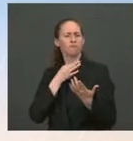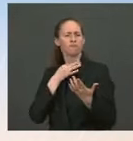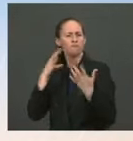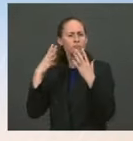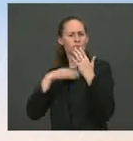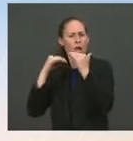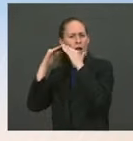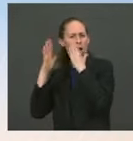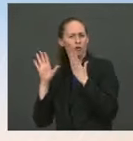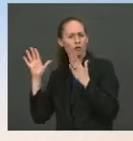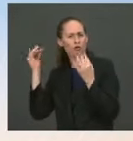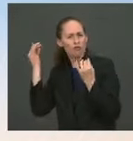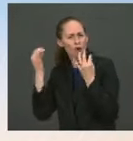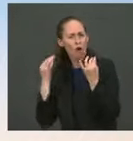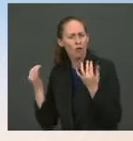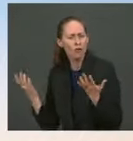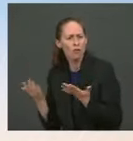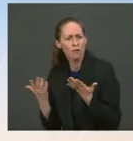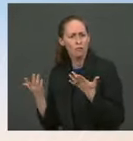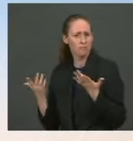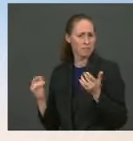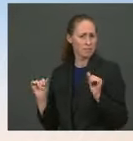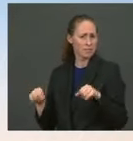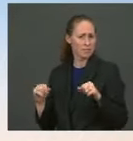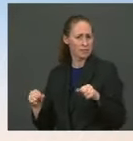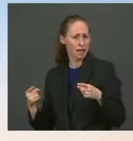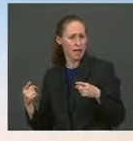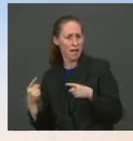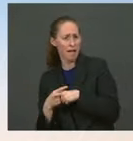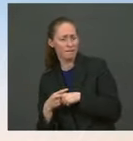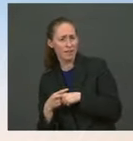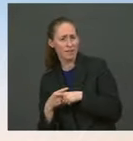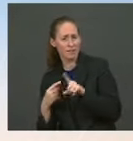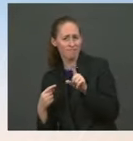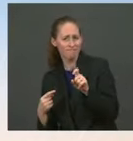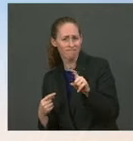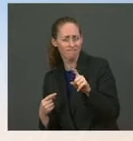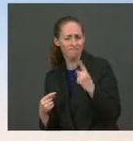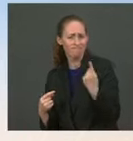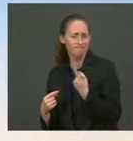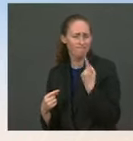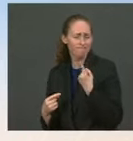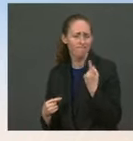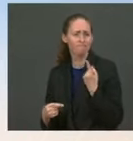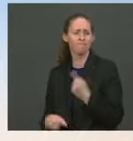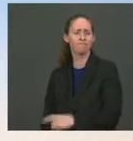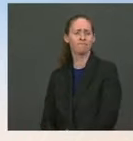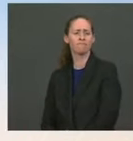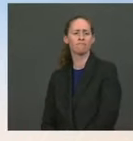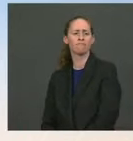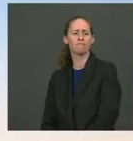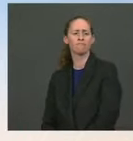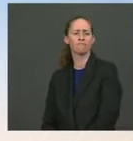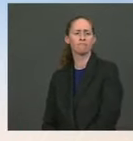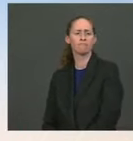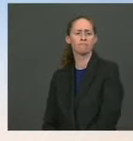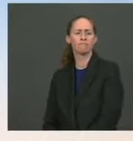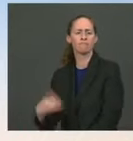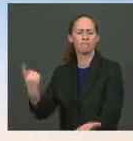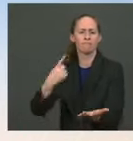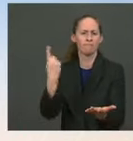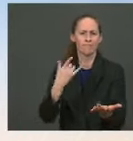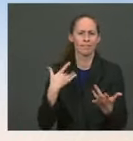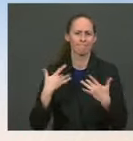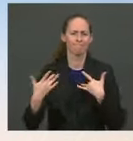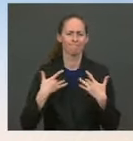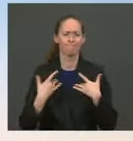there any conflict here, given that there has been news around the indictment? Is there any conflict here that would preclude Sullivan from being